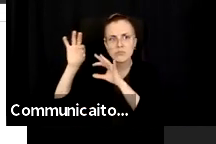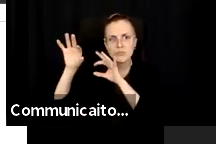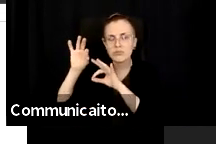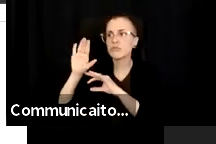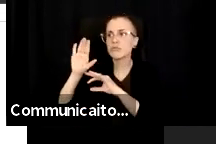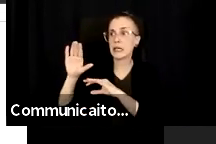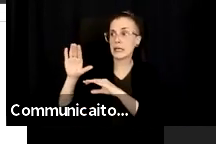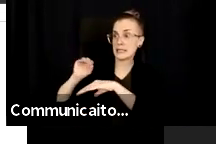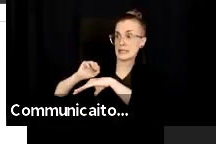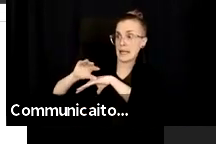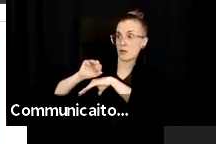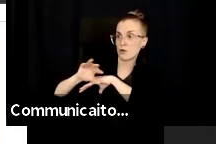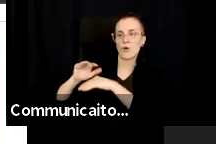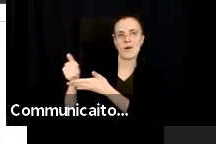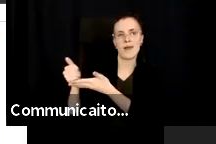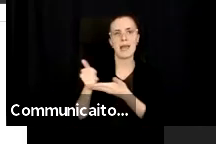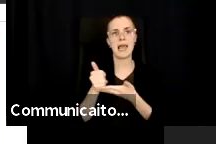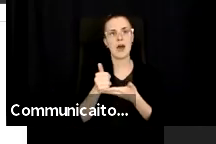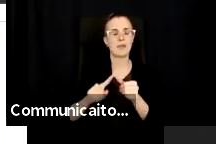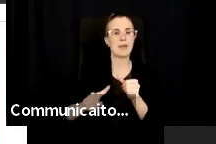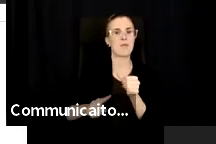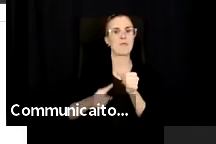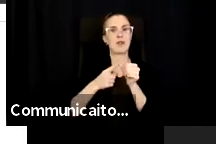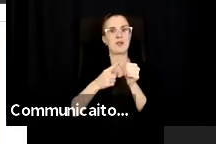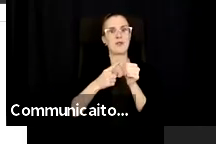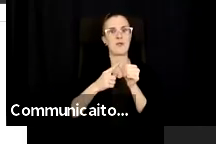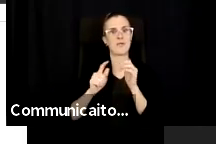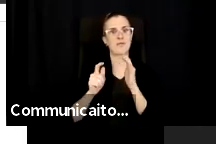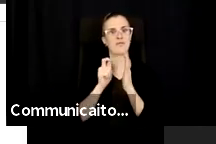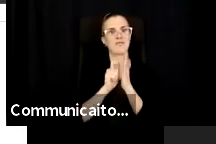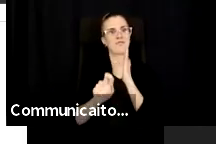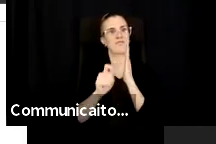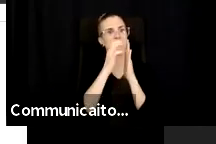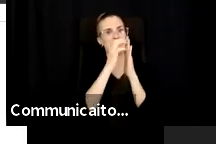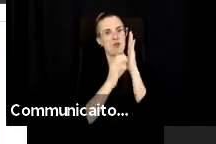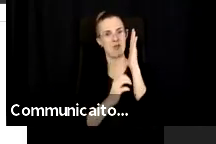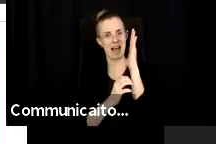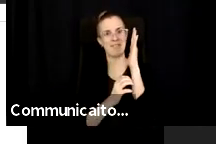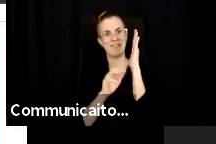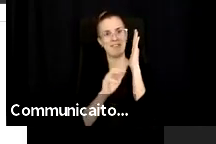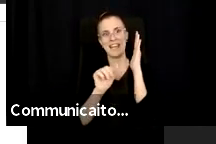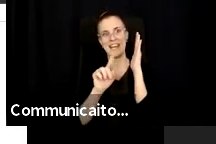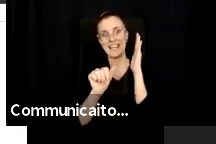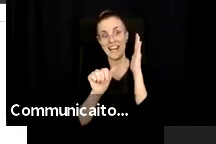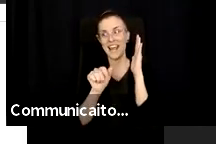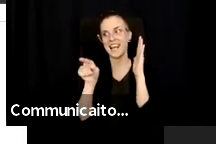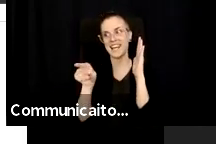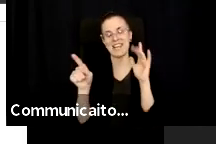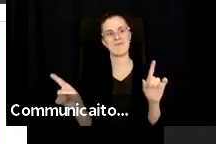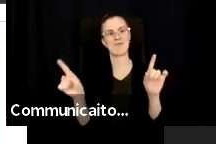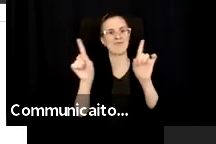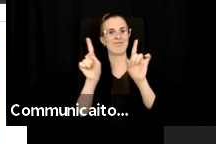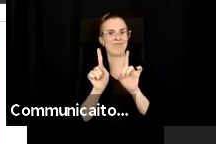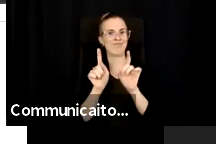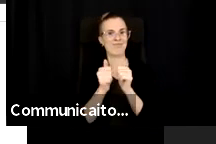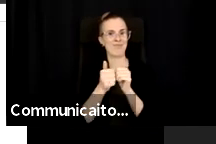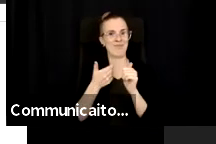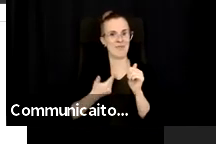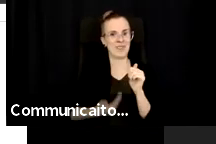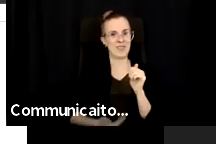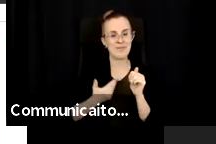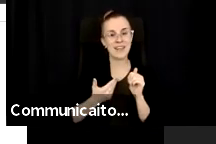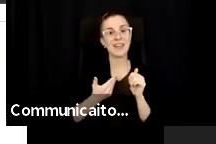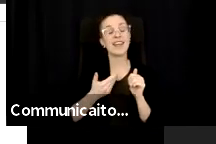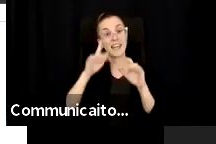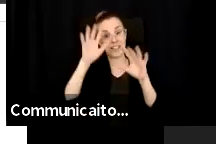original draft of the Americans with Disabilities Act, and he was right there with me when, as president, I was privileged to